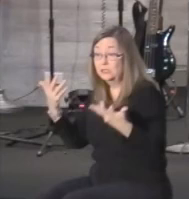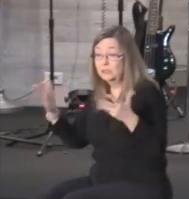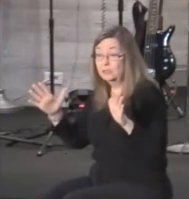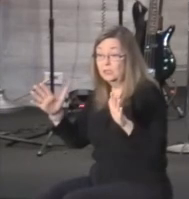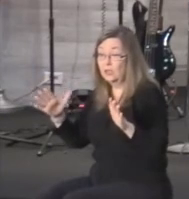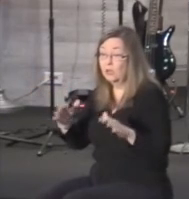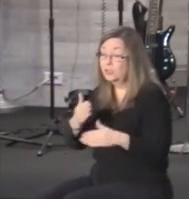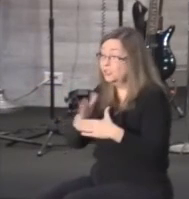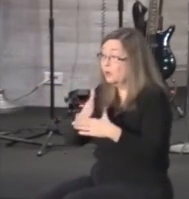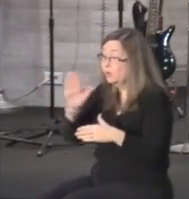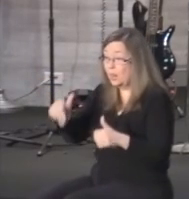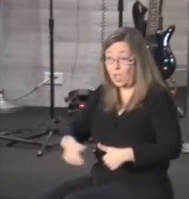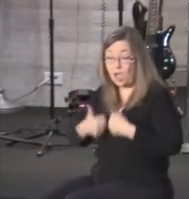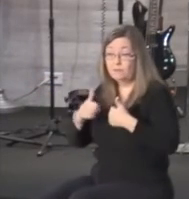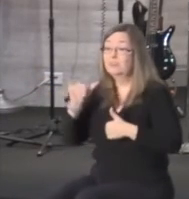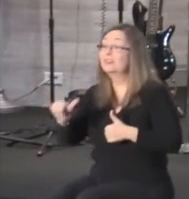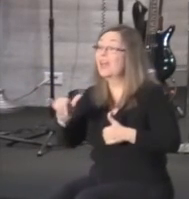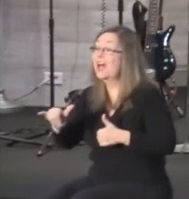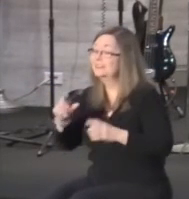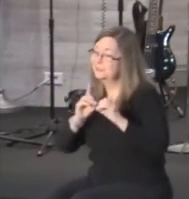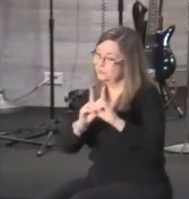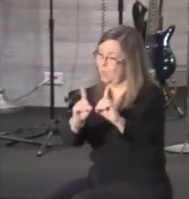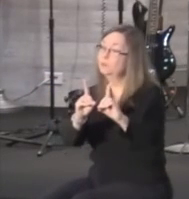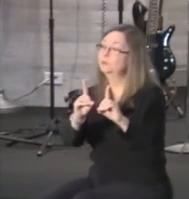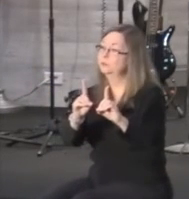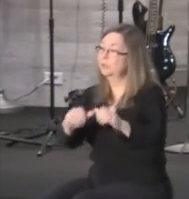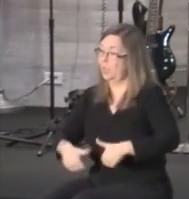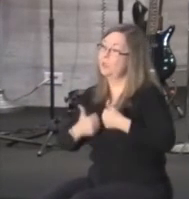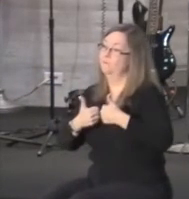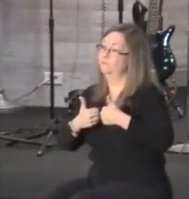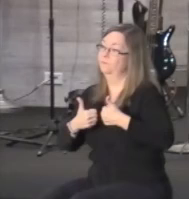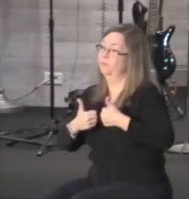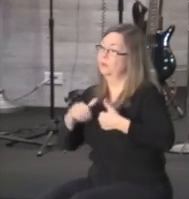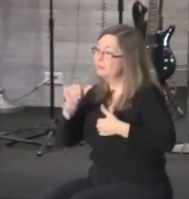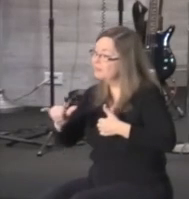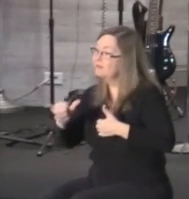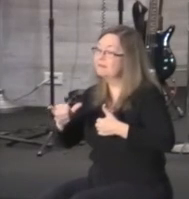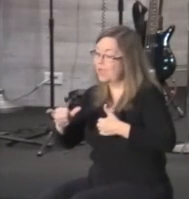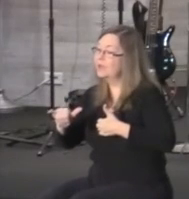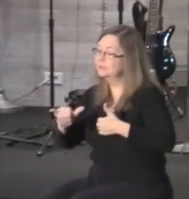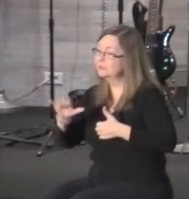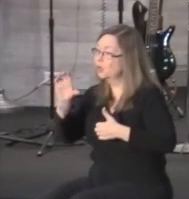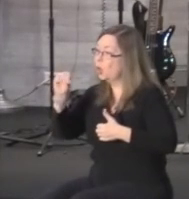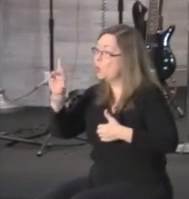Are you sharing your life? See, that's what discipleship really is. That's where the core really comes in.